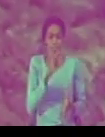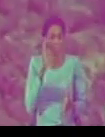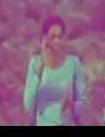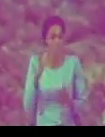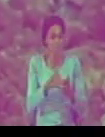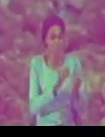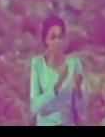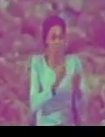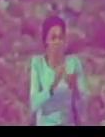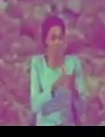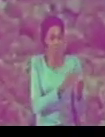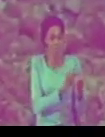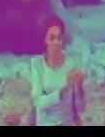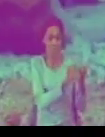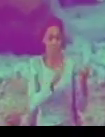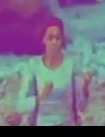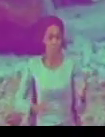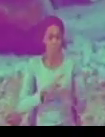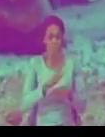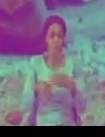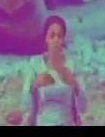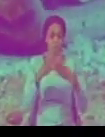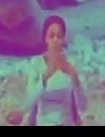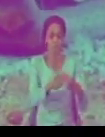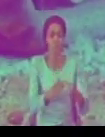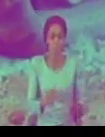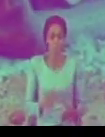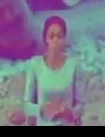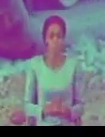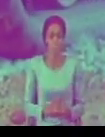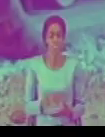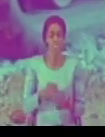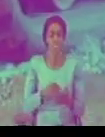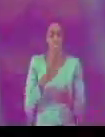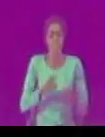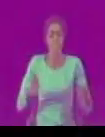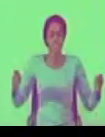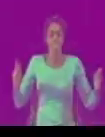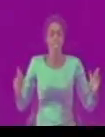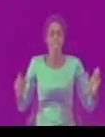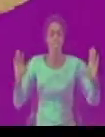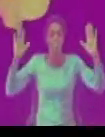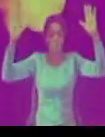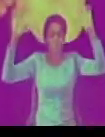A bulldozer is on the move. All obstacles to remove.